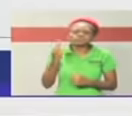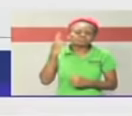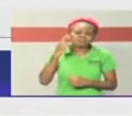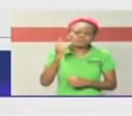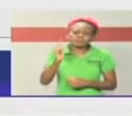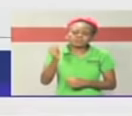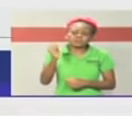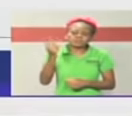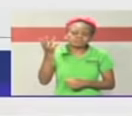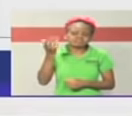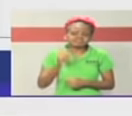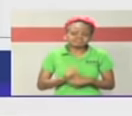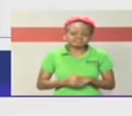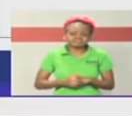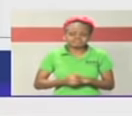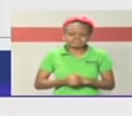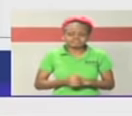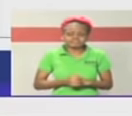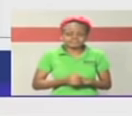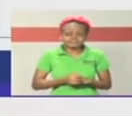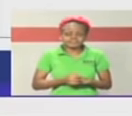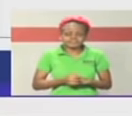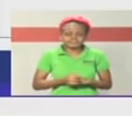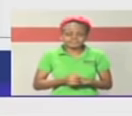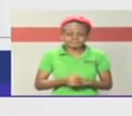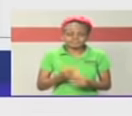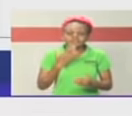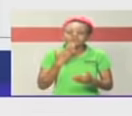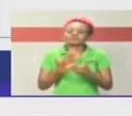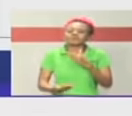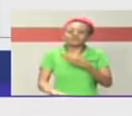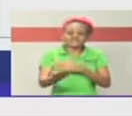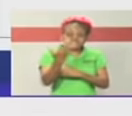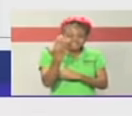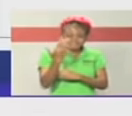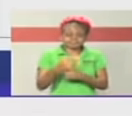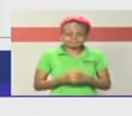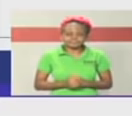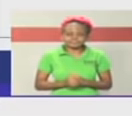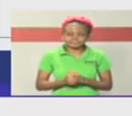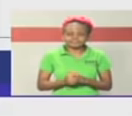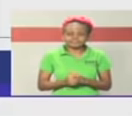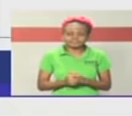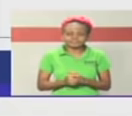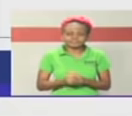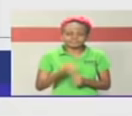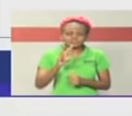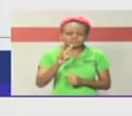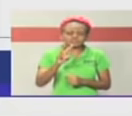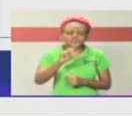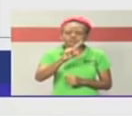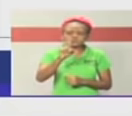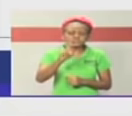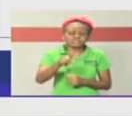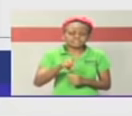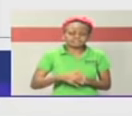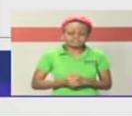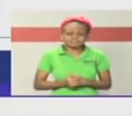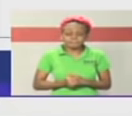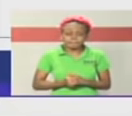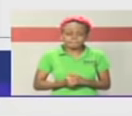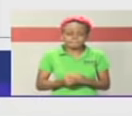morning. Yes, good morning. Clayton Clark, Radio Tambourine. My two questions, I believe both to the